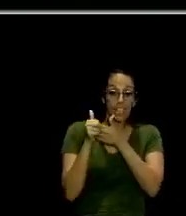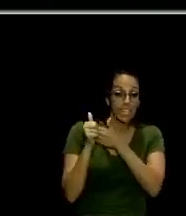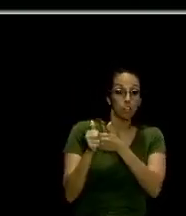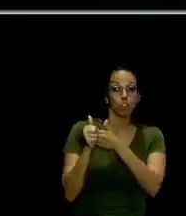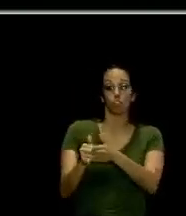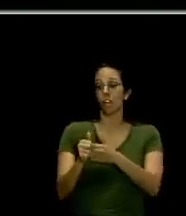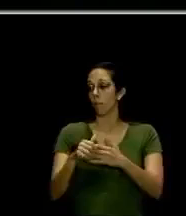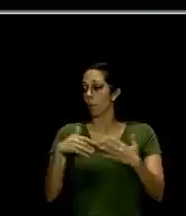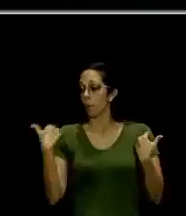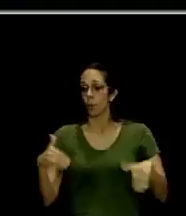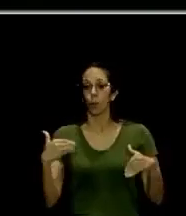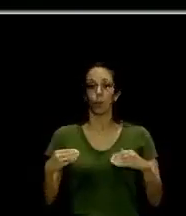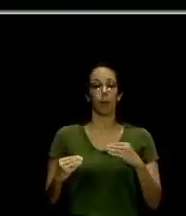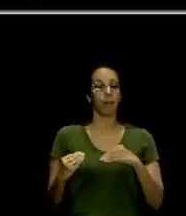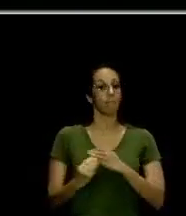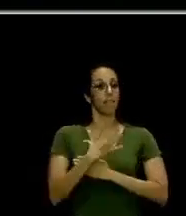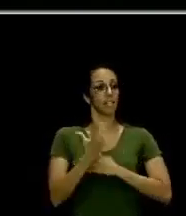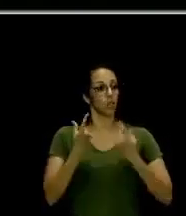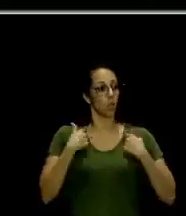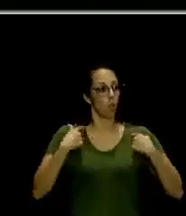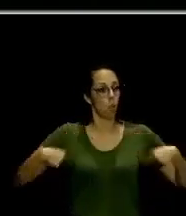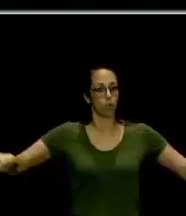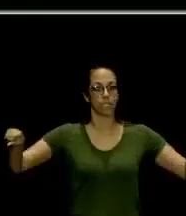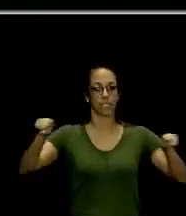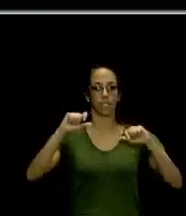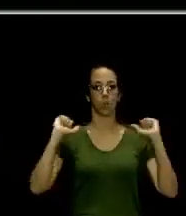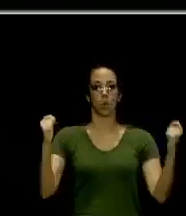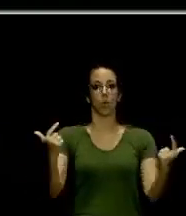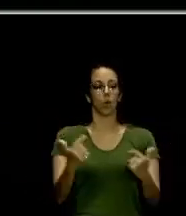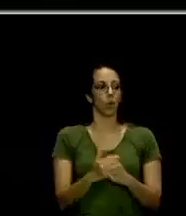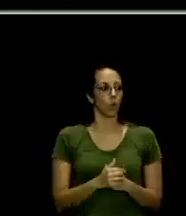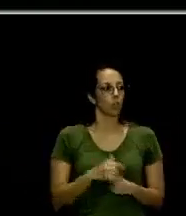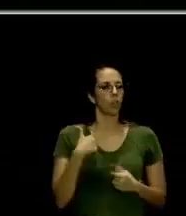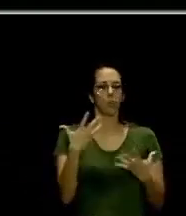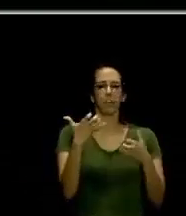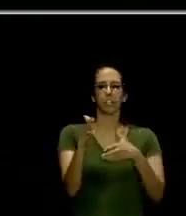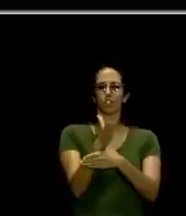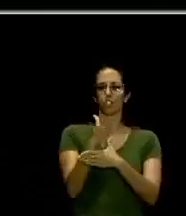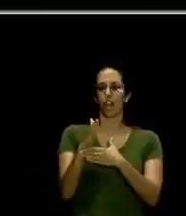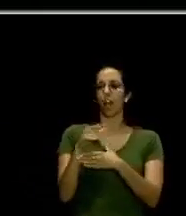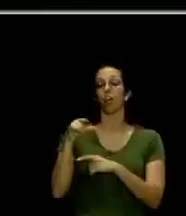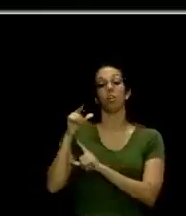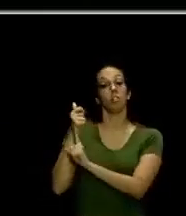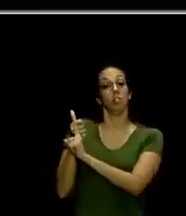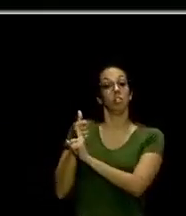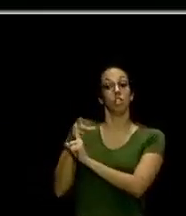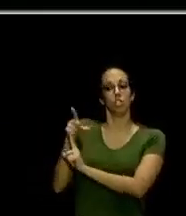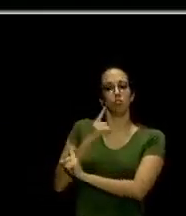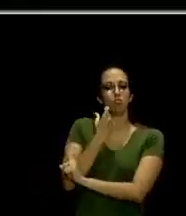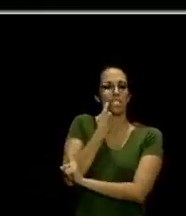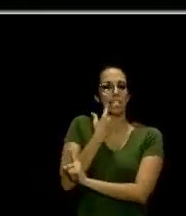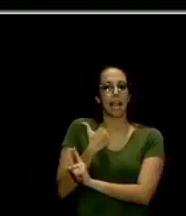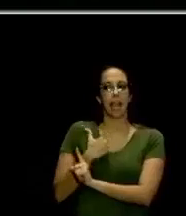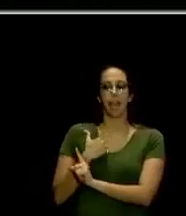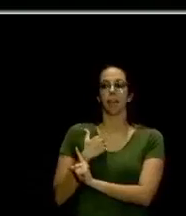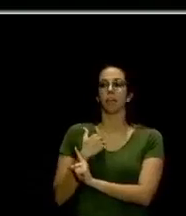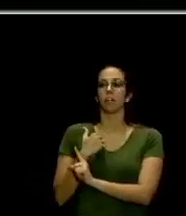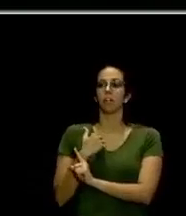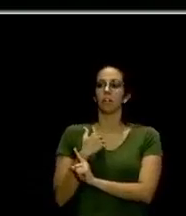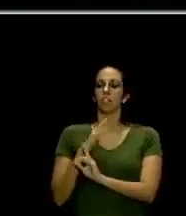has impacted us. And I feel compelled to share with you that she has recently had a